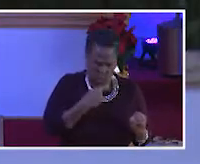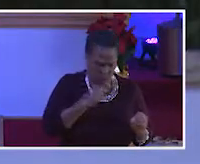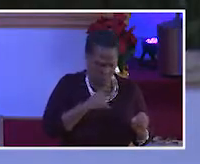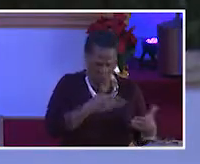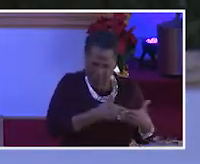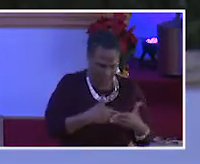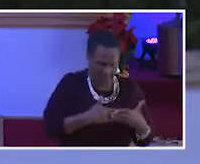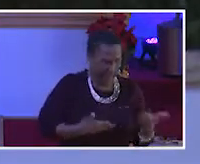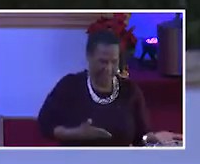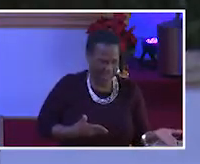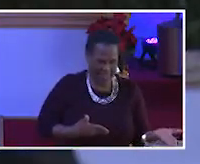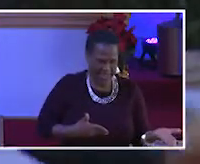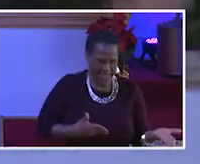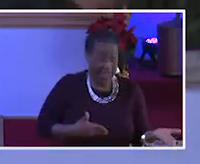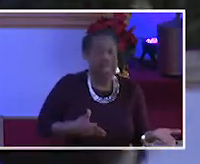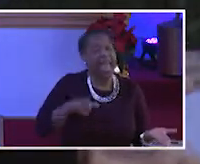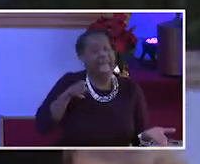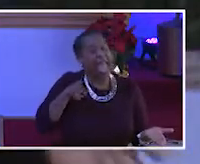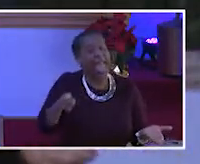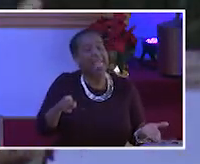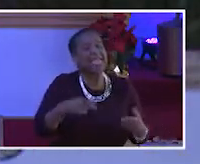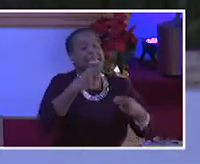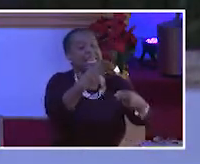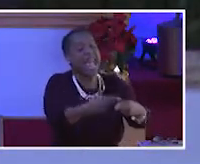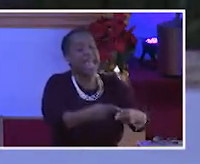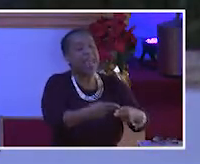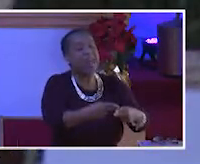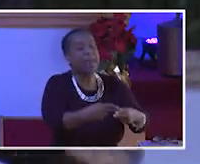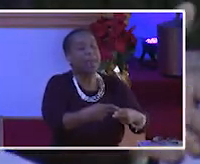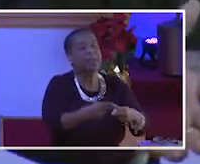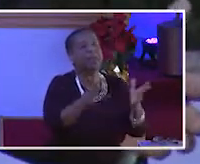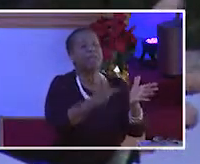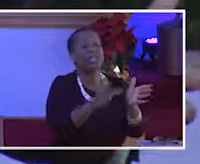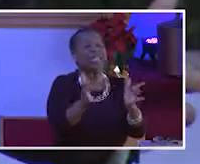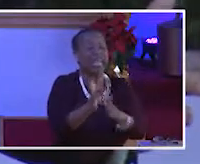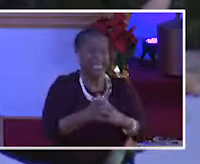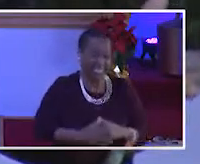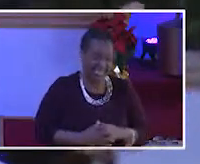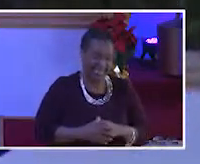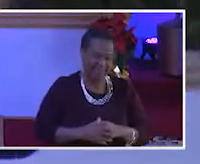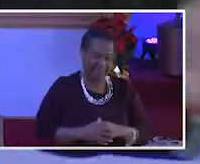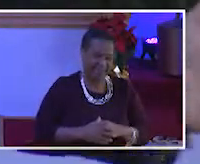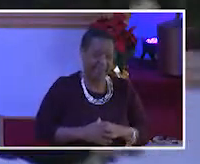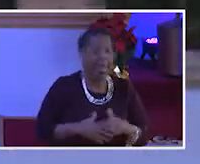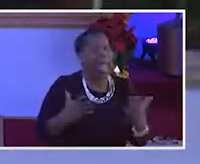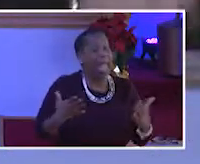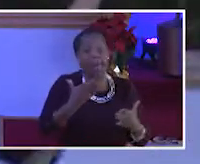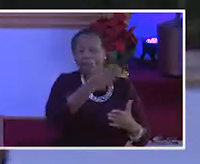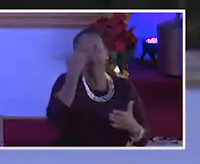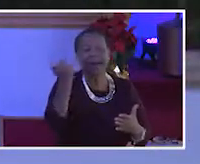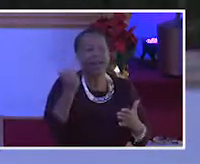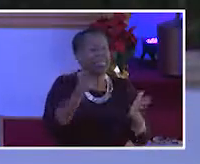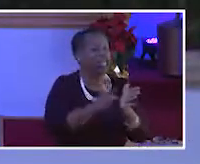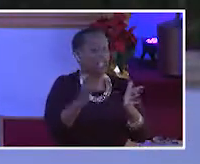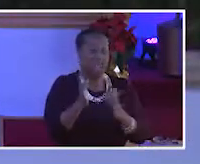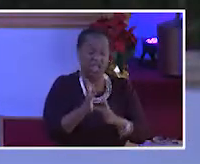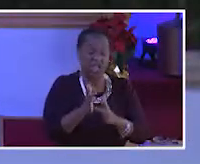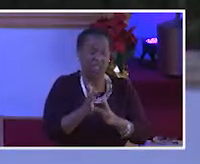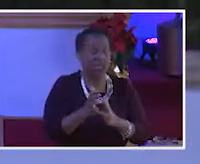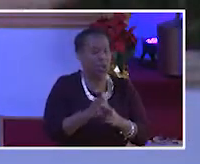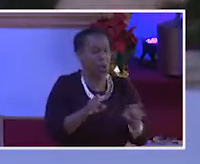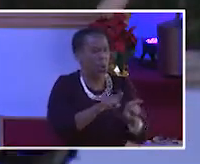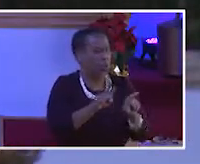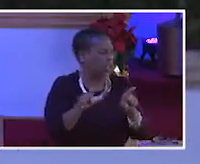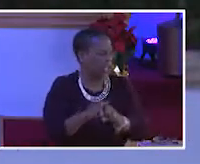is. And he named him Jesus. And because Jesus was just